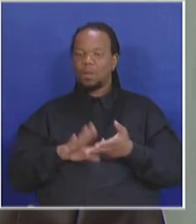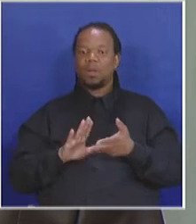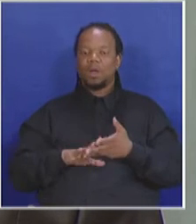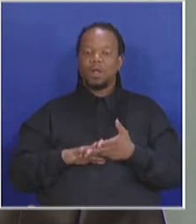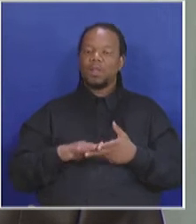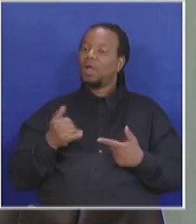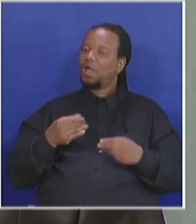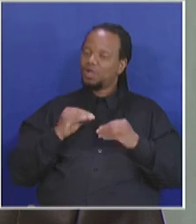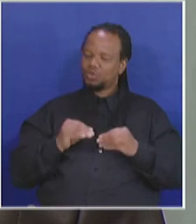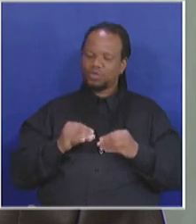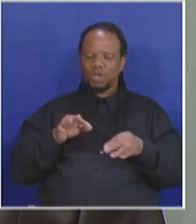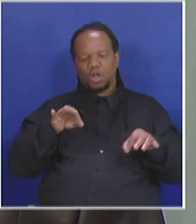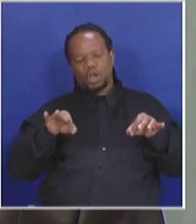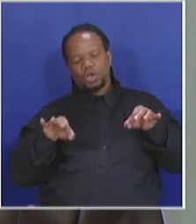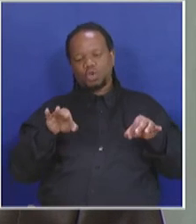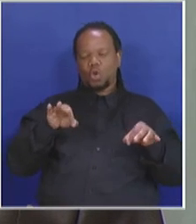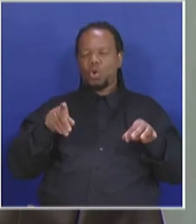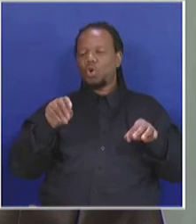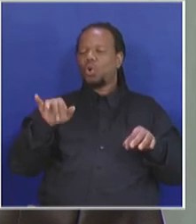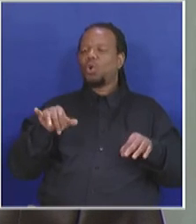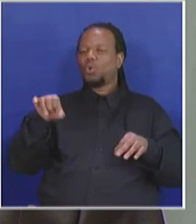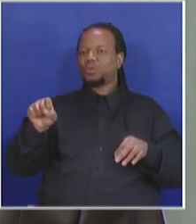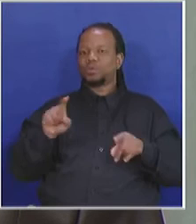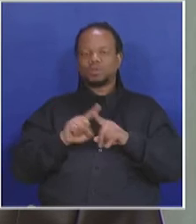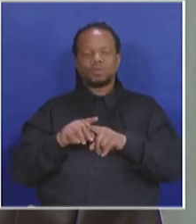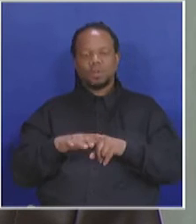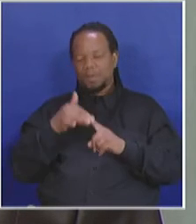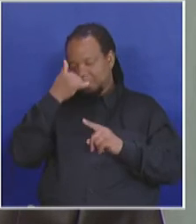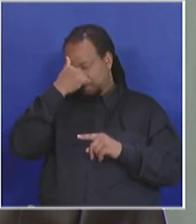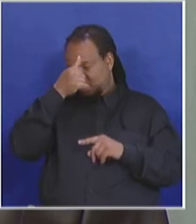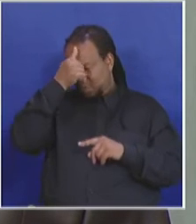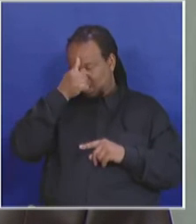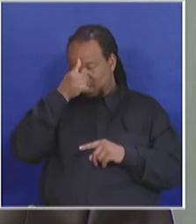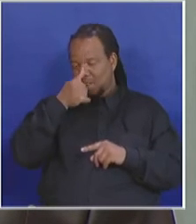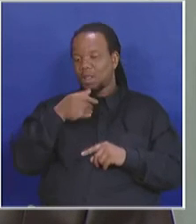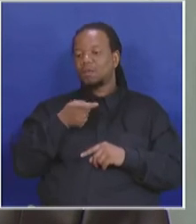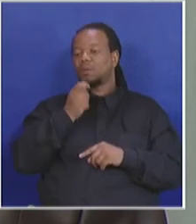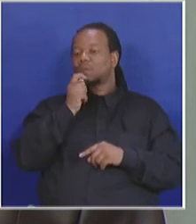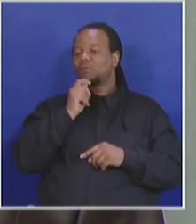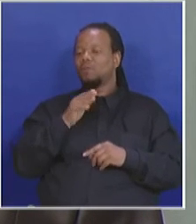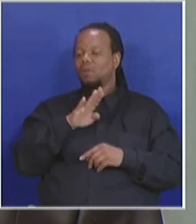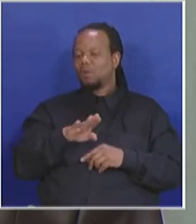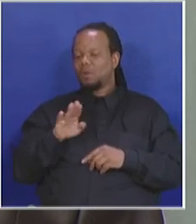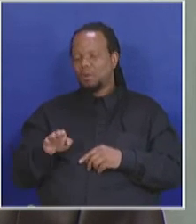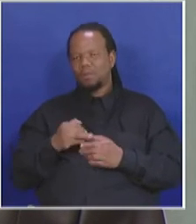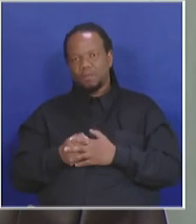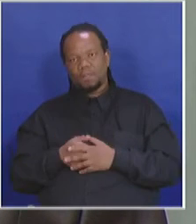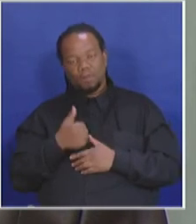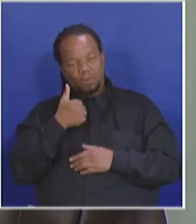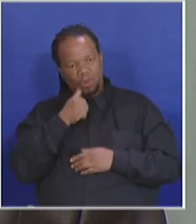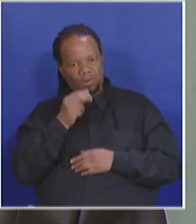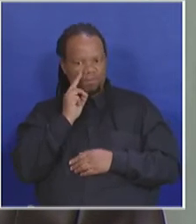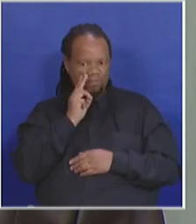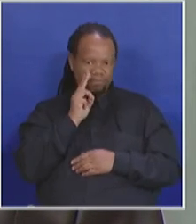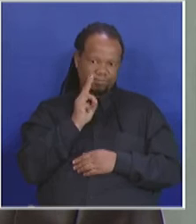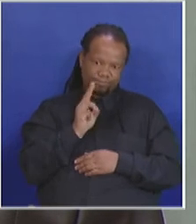toys, furniture and adequate emergency medical kit for the learners. In fact, in our oversight function, we